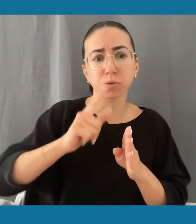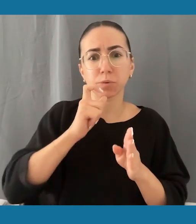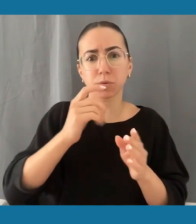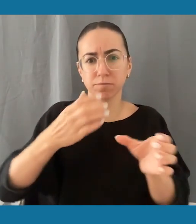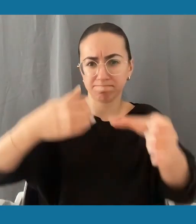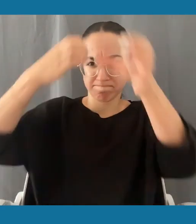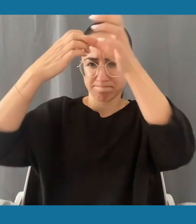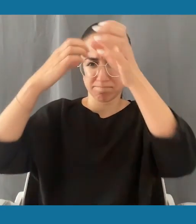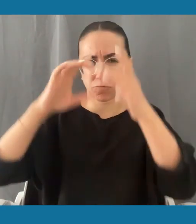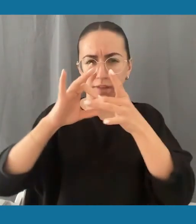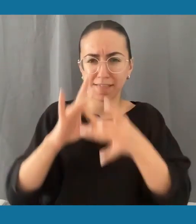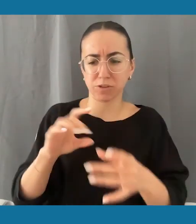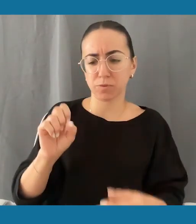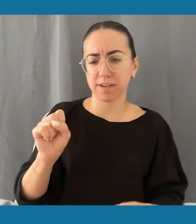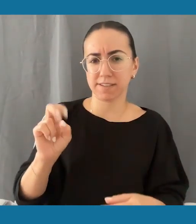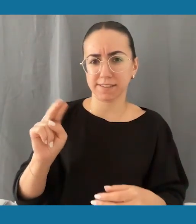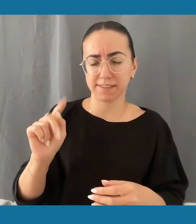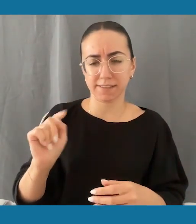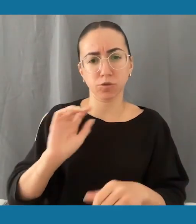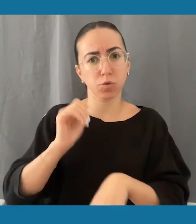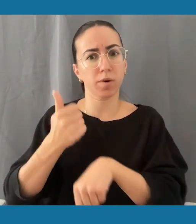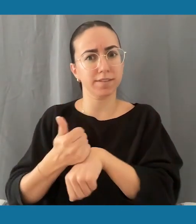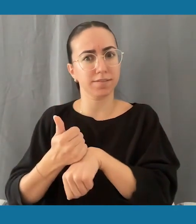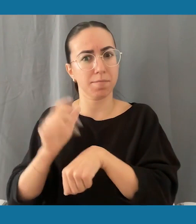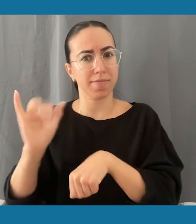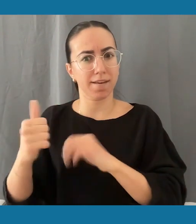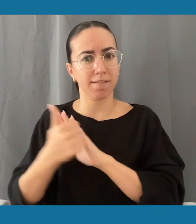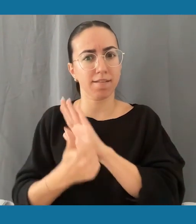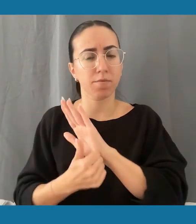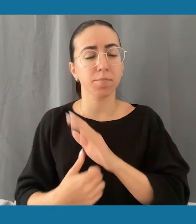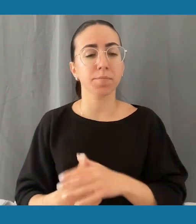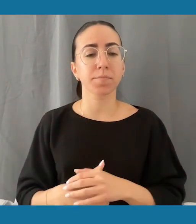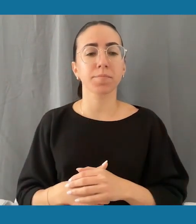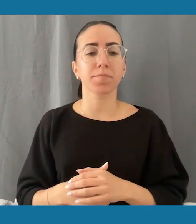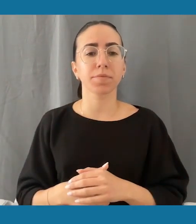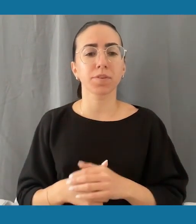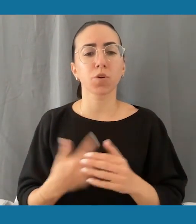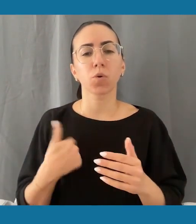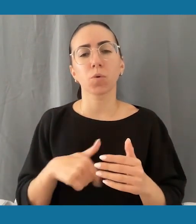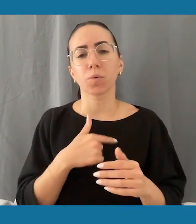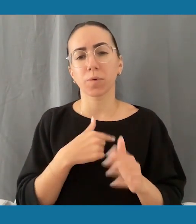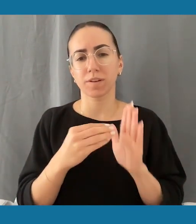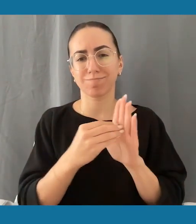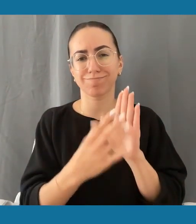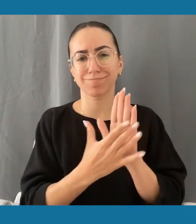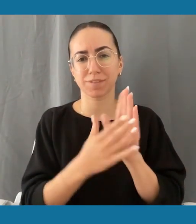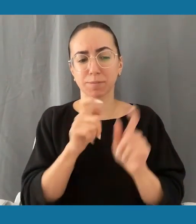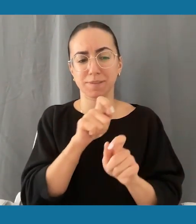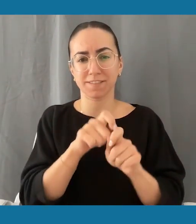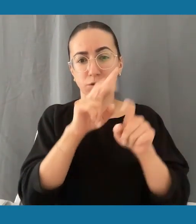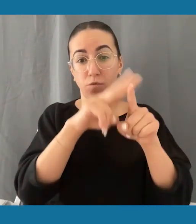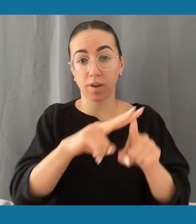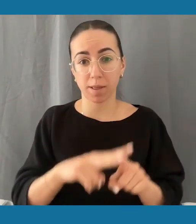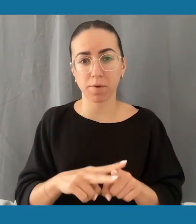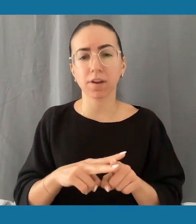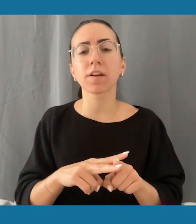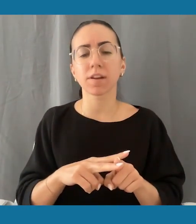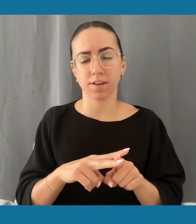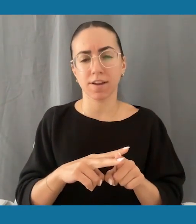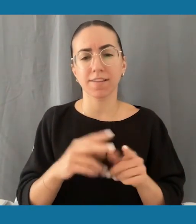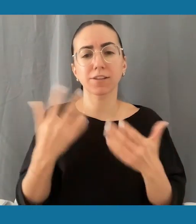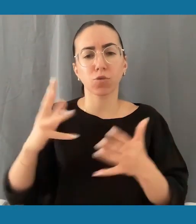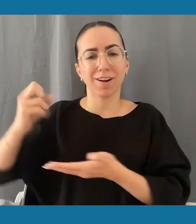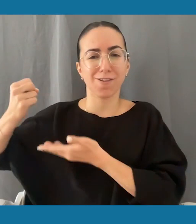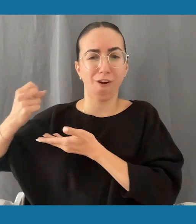needs trusts. We put language in our trusts that specifically authorize the trustee to